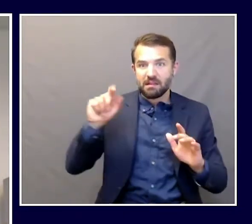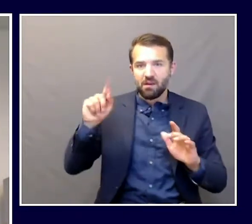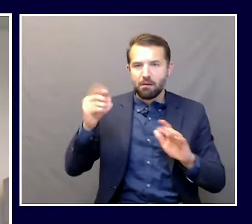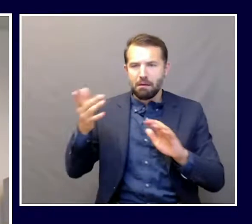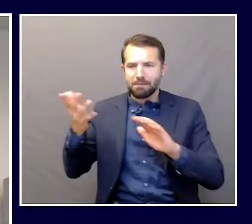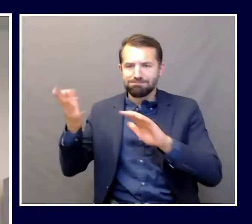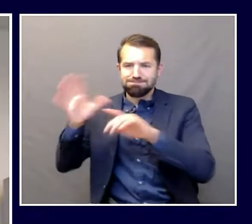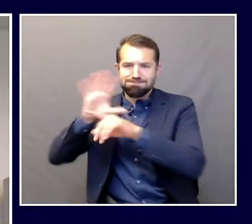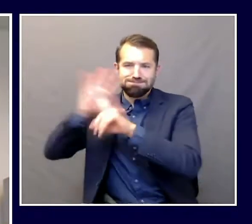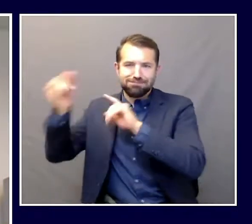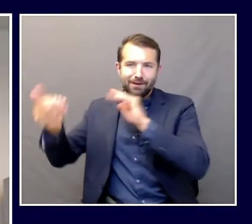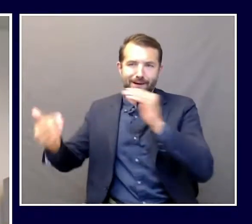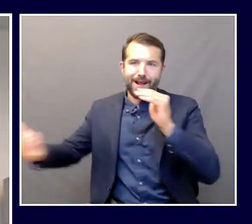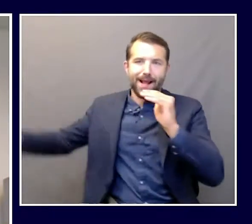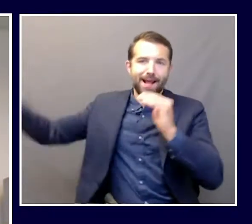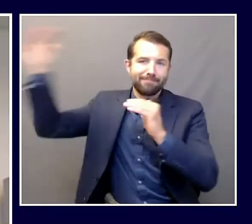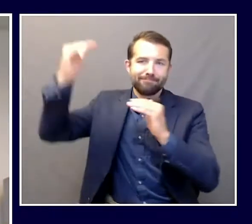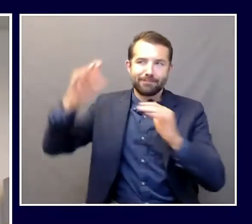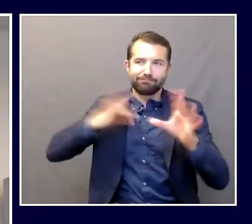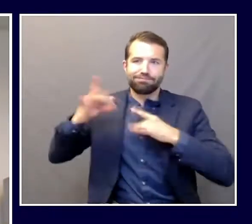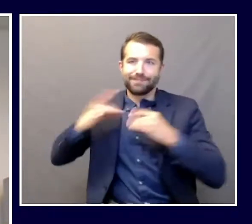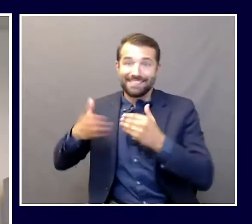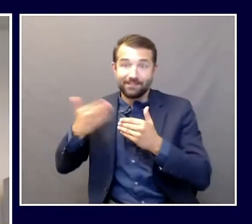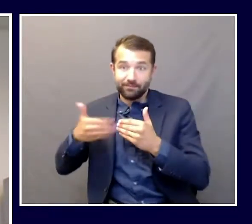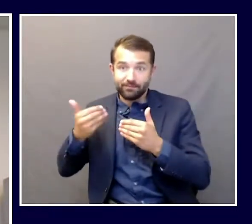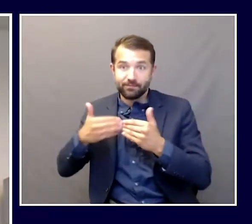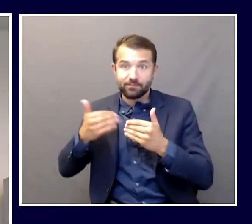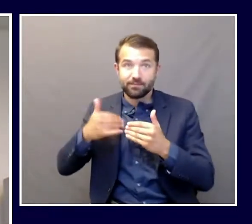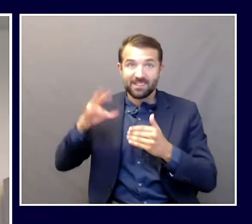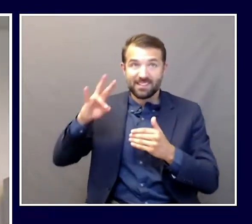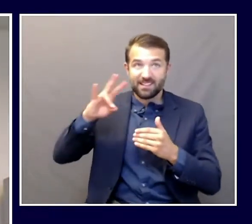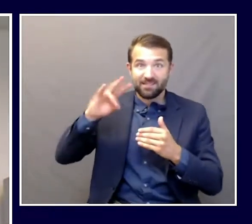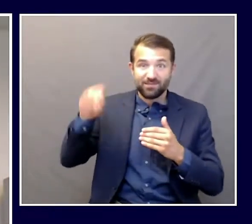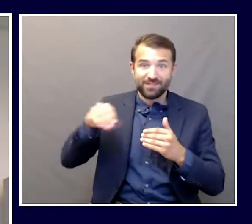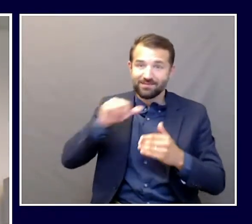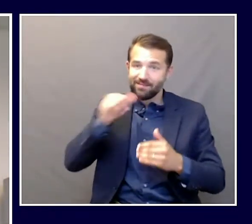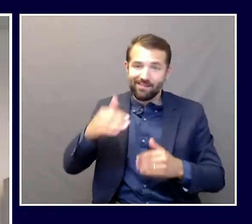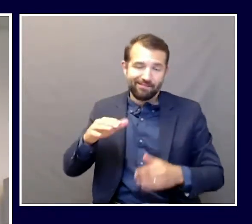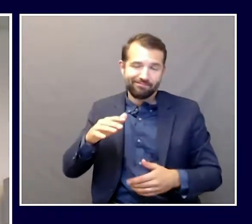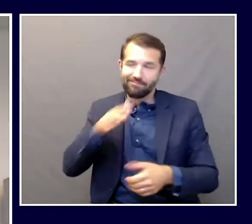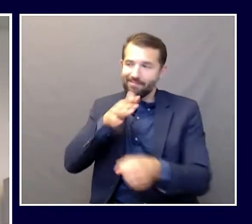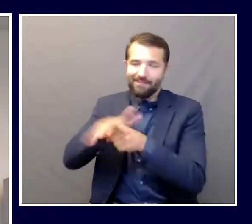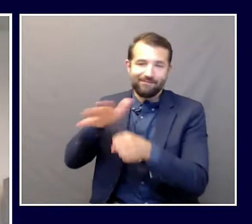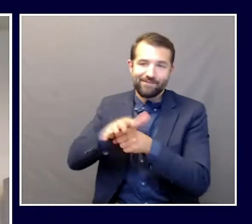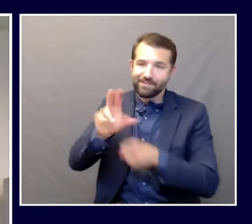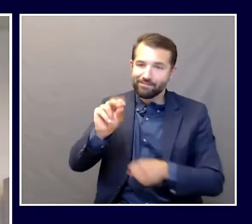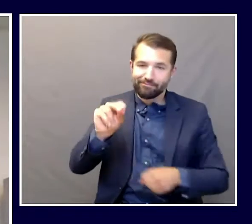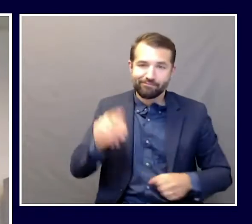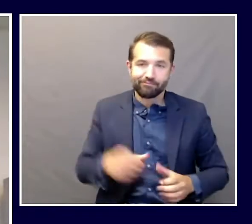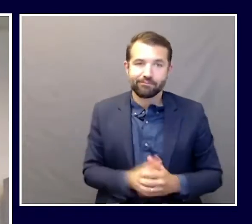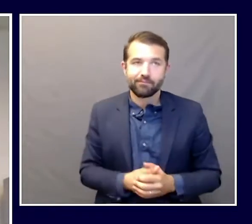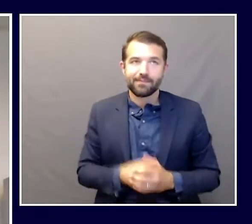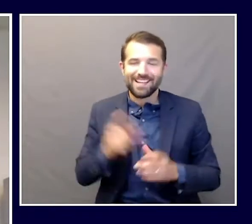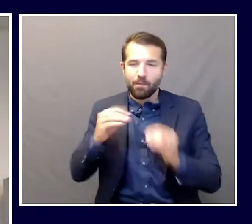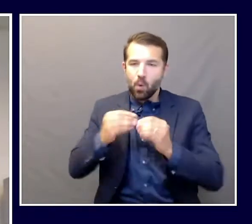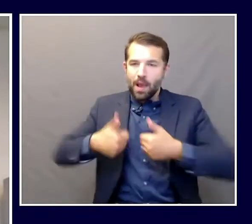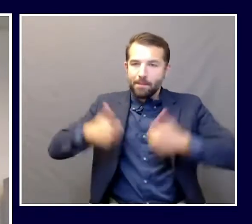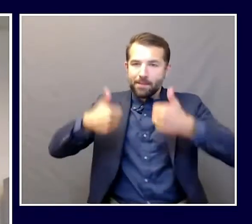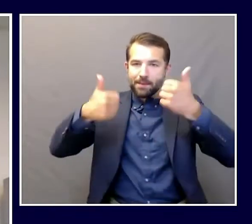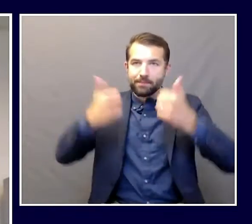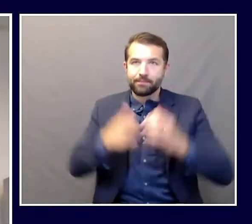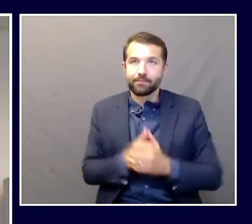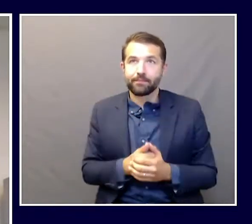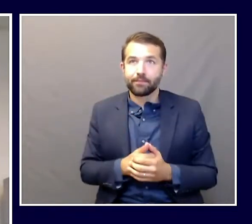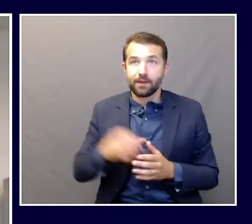Any thoughts as of now about what the ceiling might possibly be? Too early to tell. We really need a better characterization of just